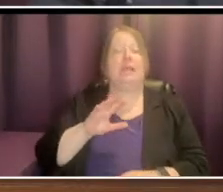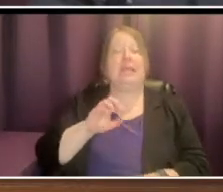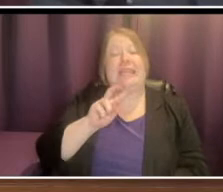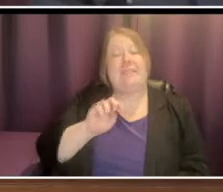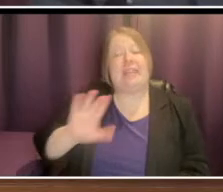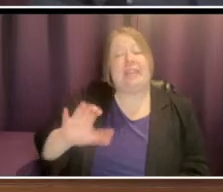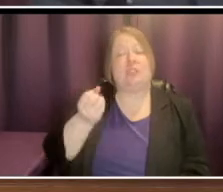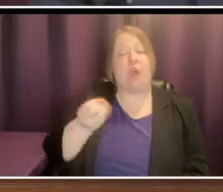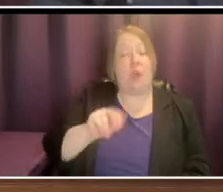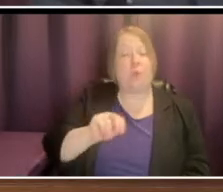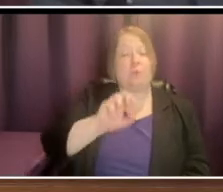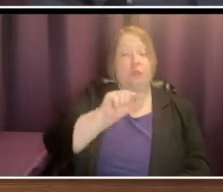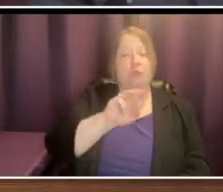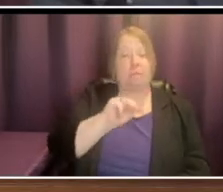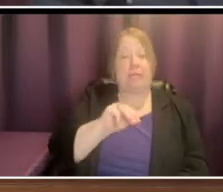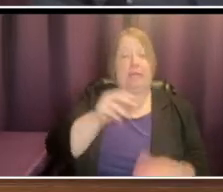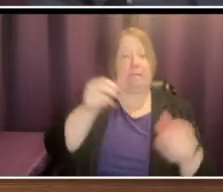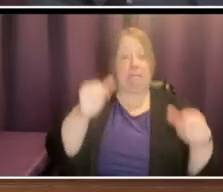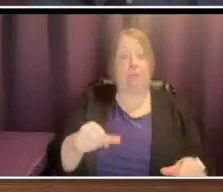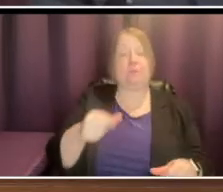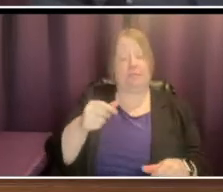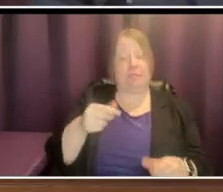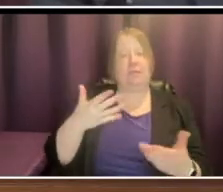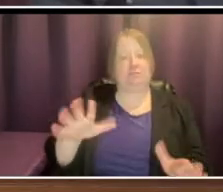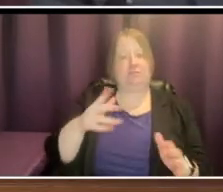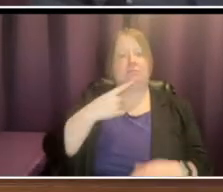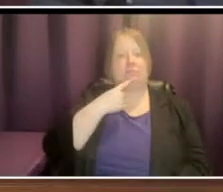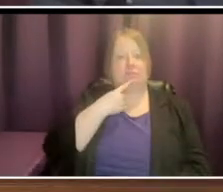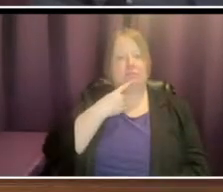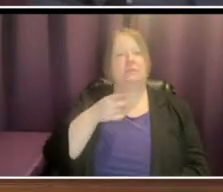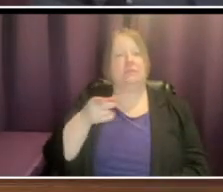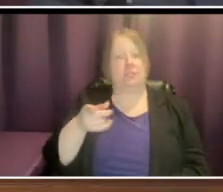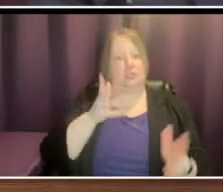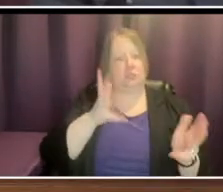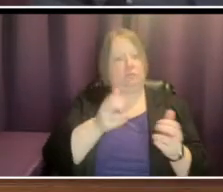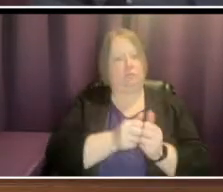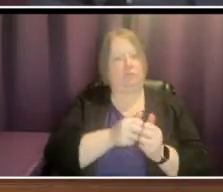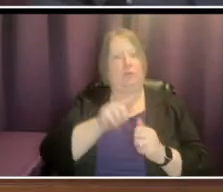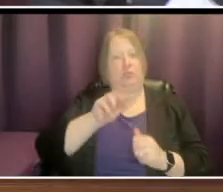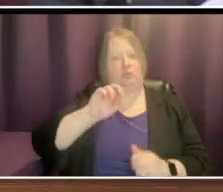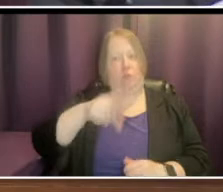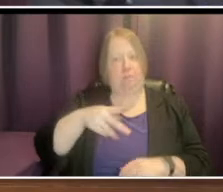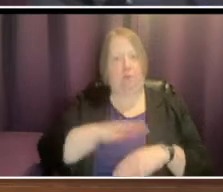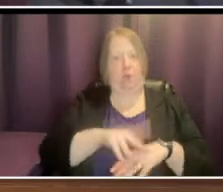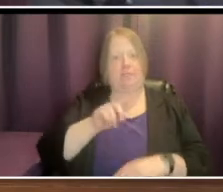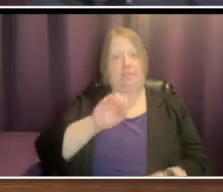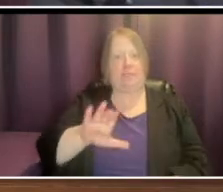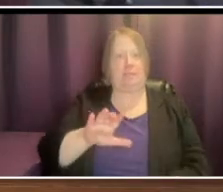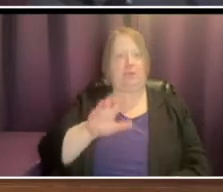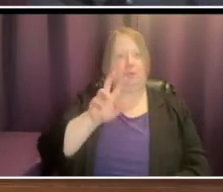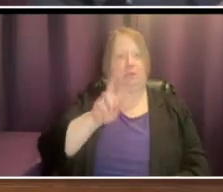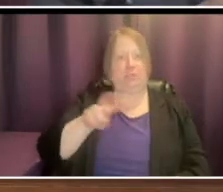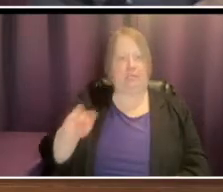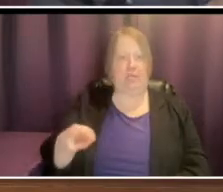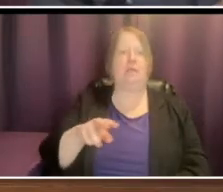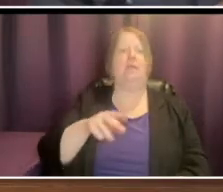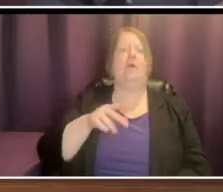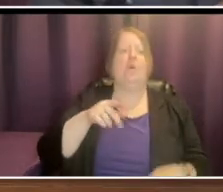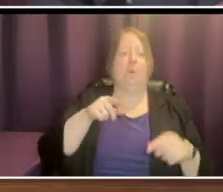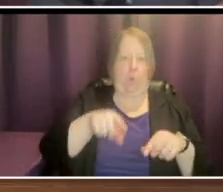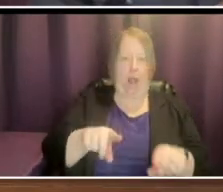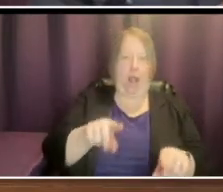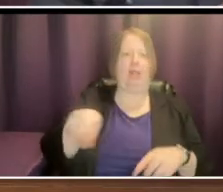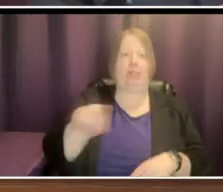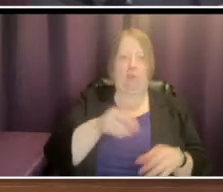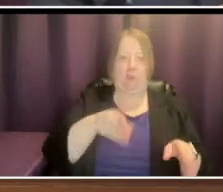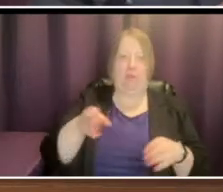posts acknowledge that he spoke with Donald Trump on December 27th as preparations for January 6th were